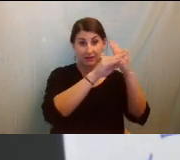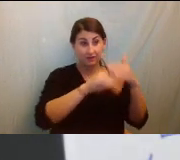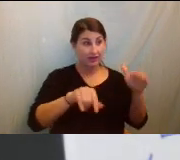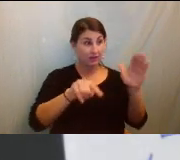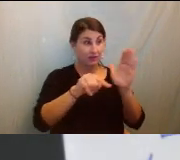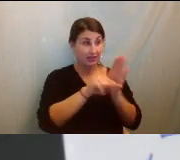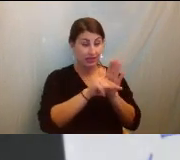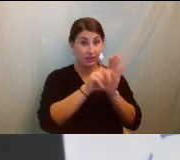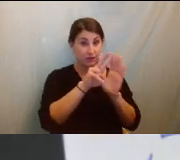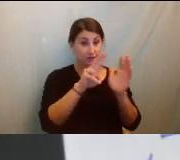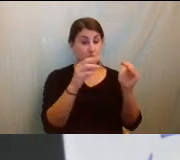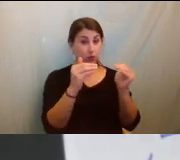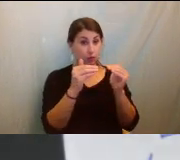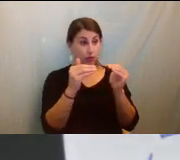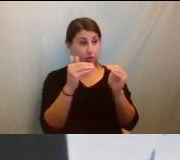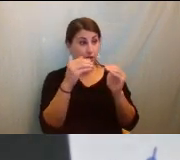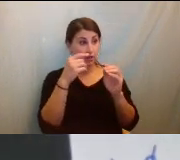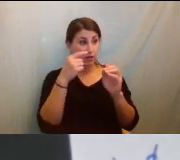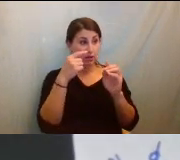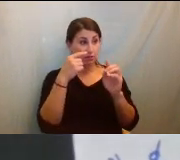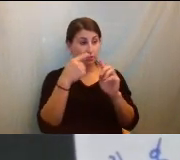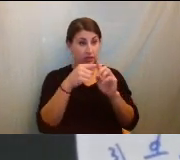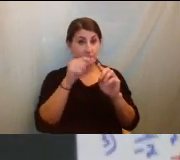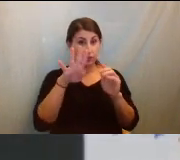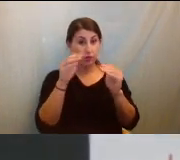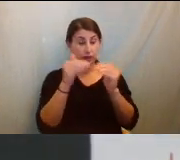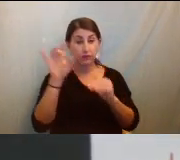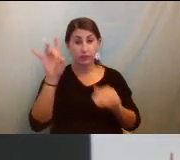negative 2 plus 4 should equal 8.